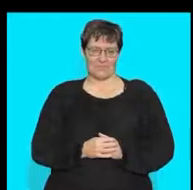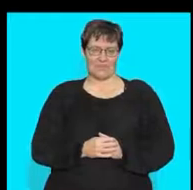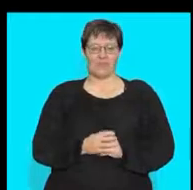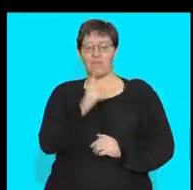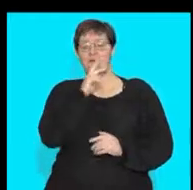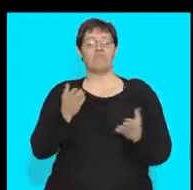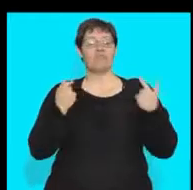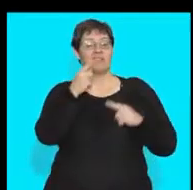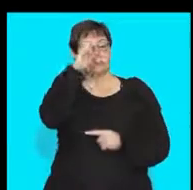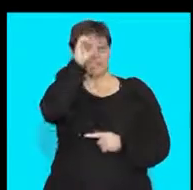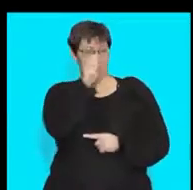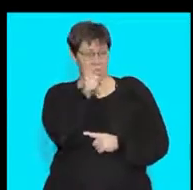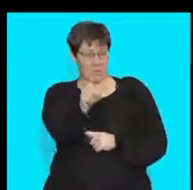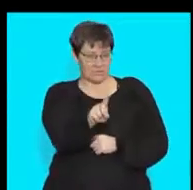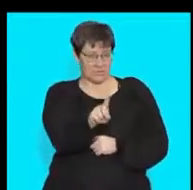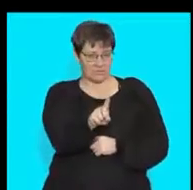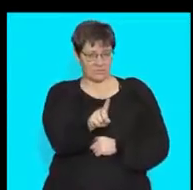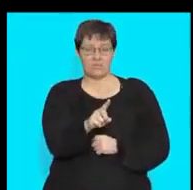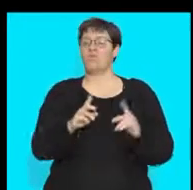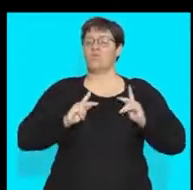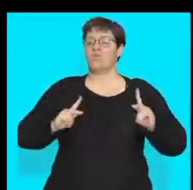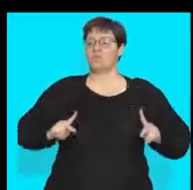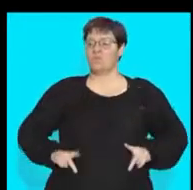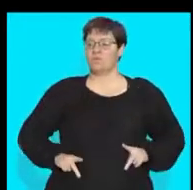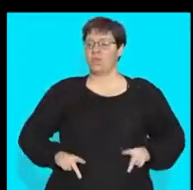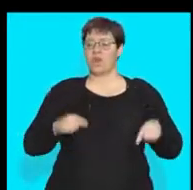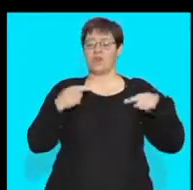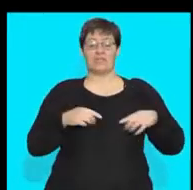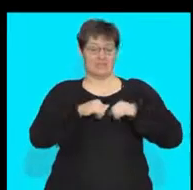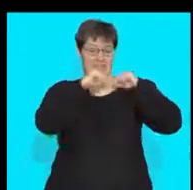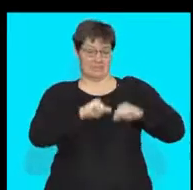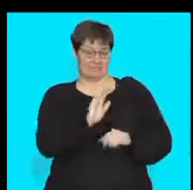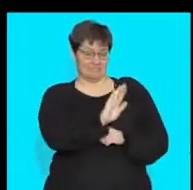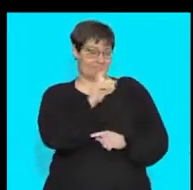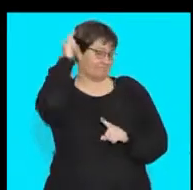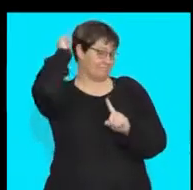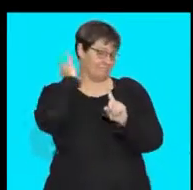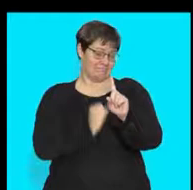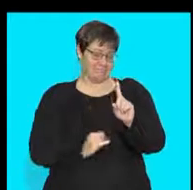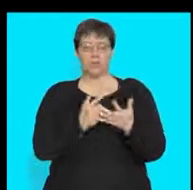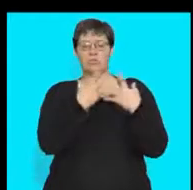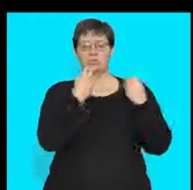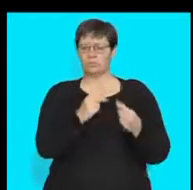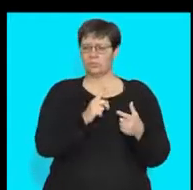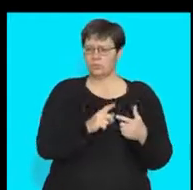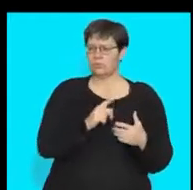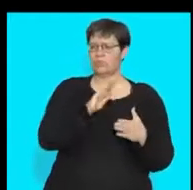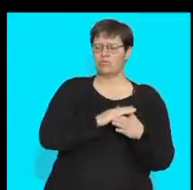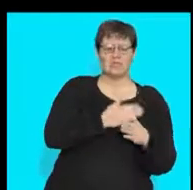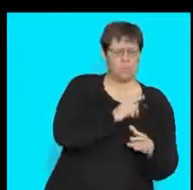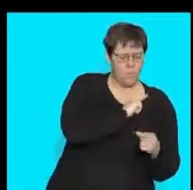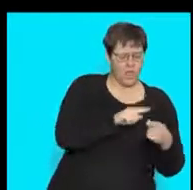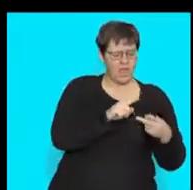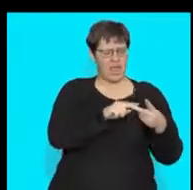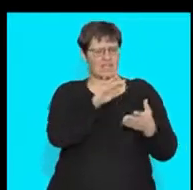Just to refresh your memory, we are busy with the human nervous system. We have done reasons for the nervous system. We have done the central nervous